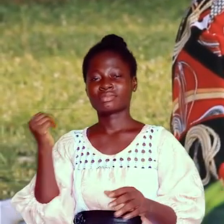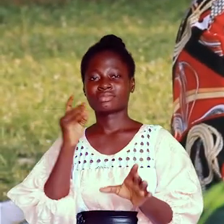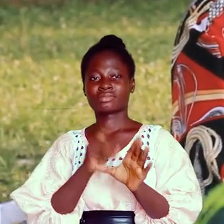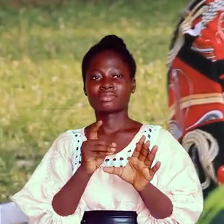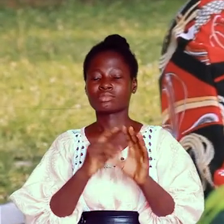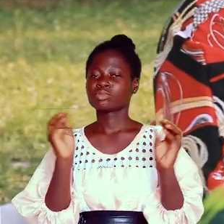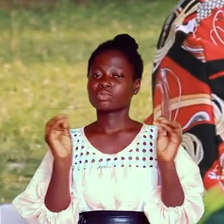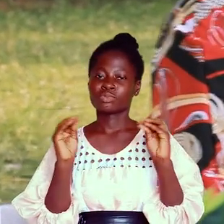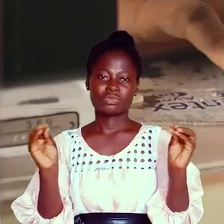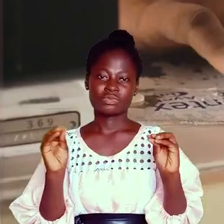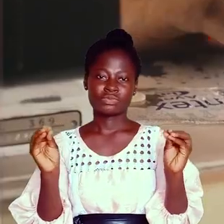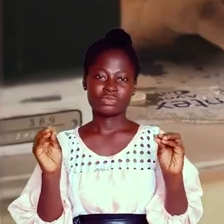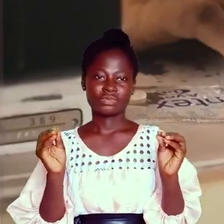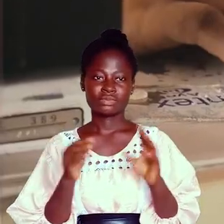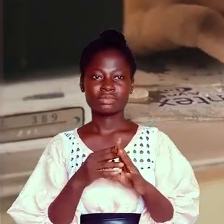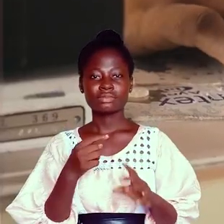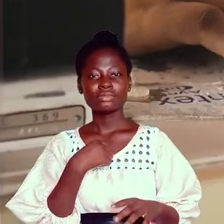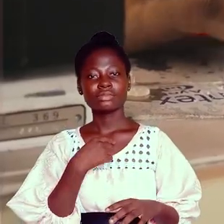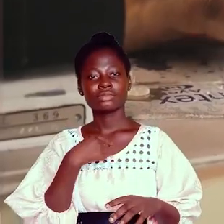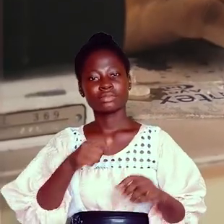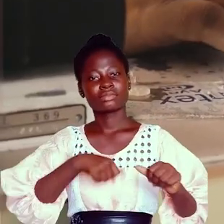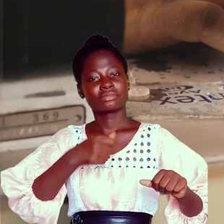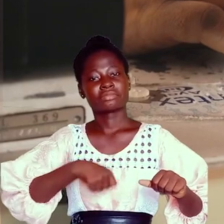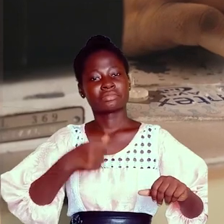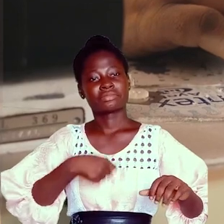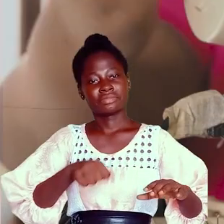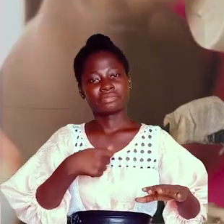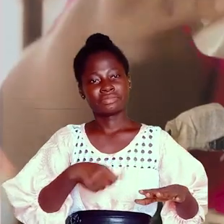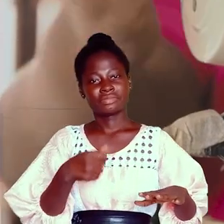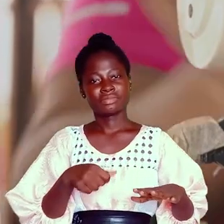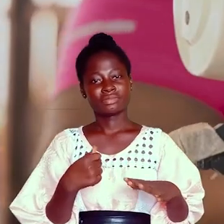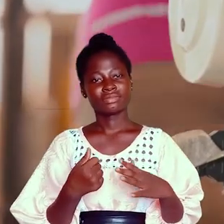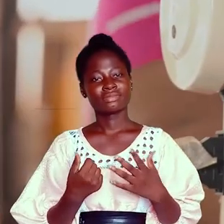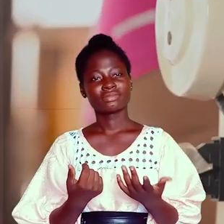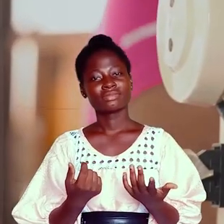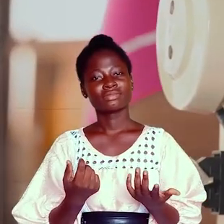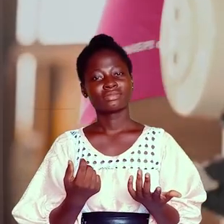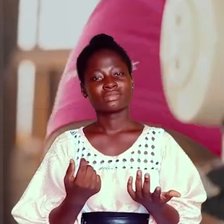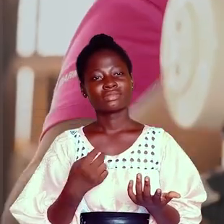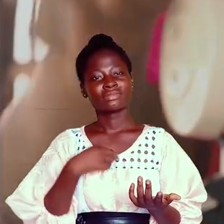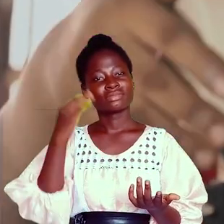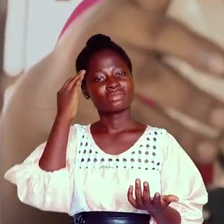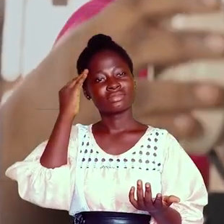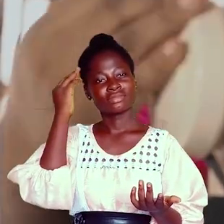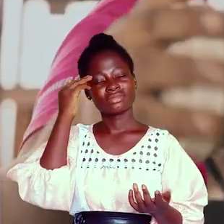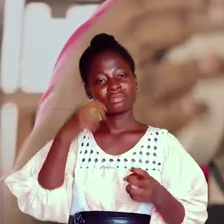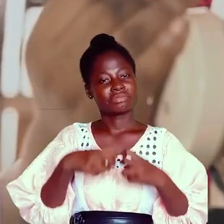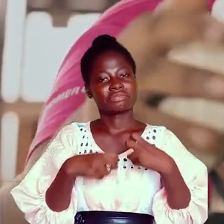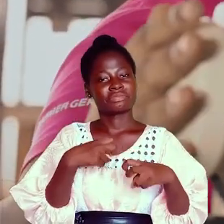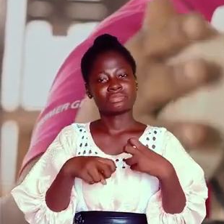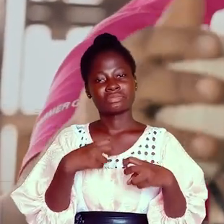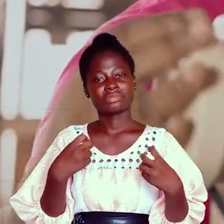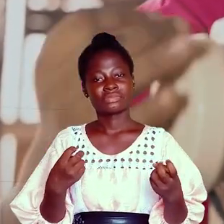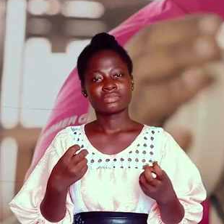without disabilities. I'm a seamstress and a fashion designer. I have a mental condition which is depressive